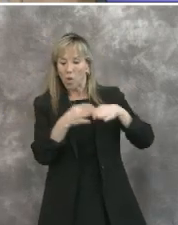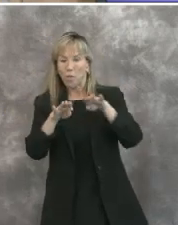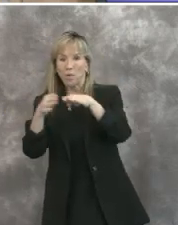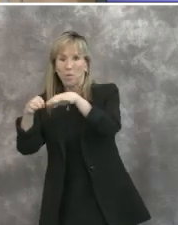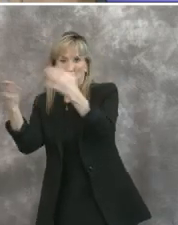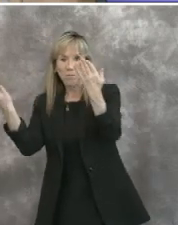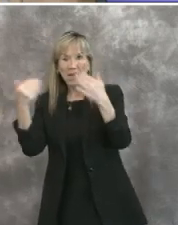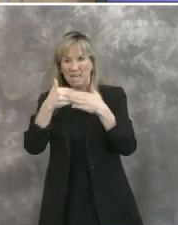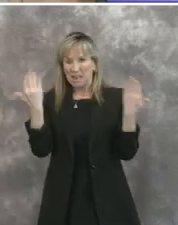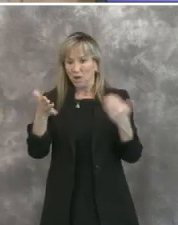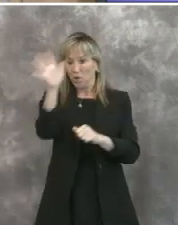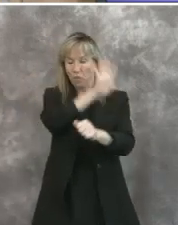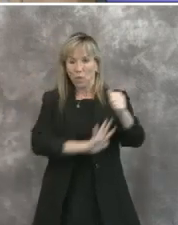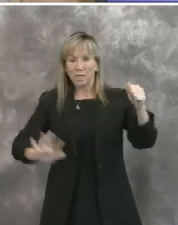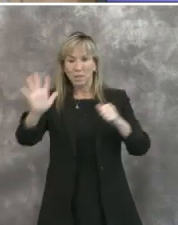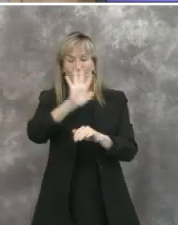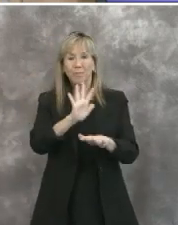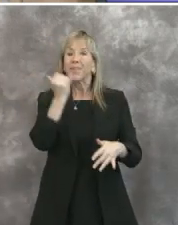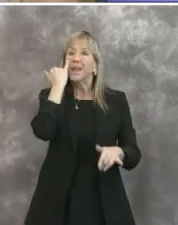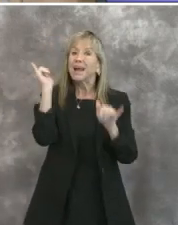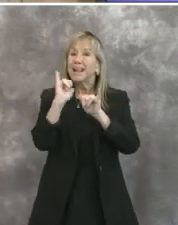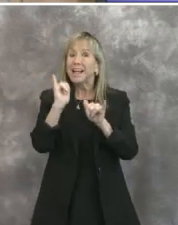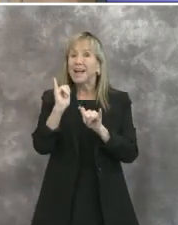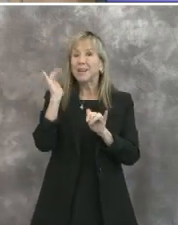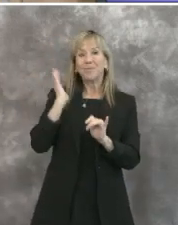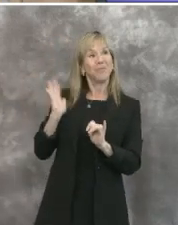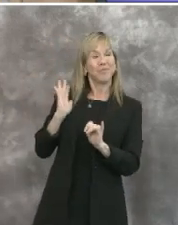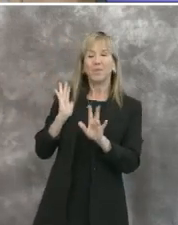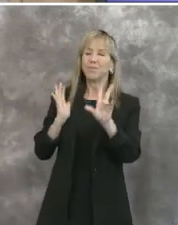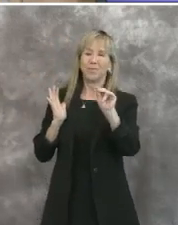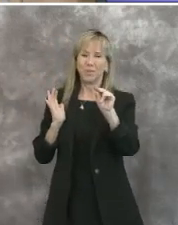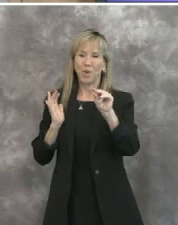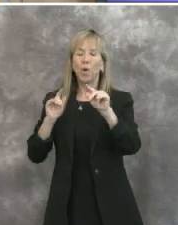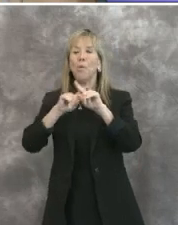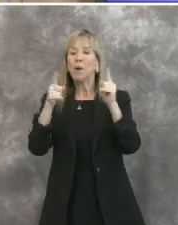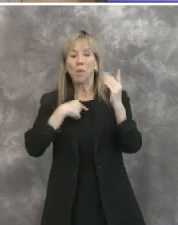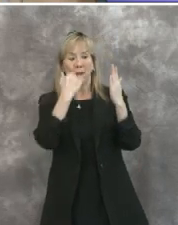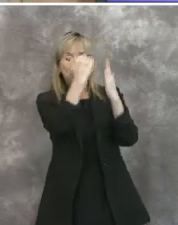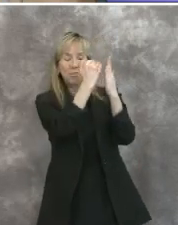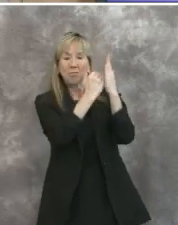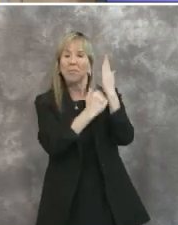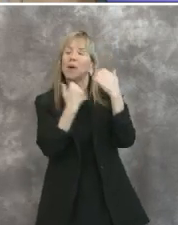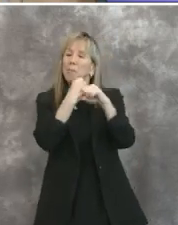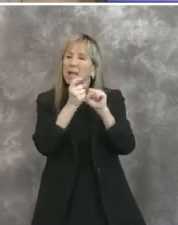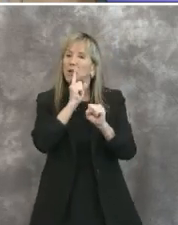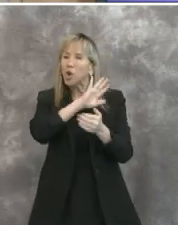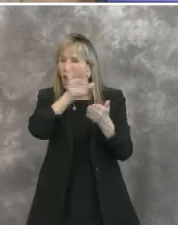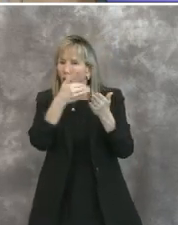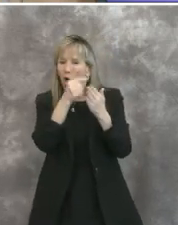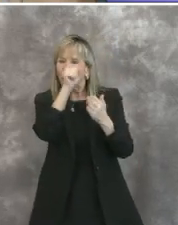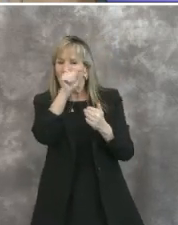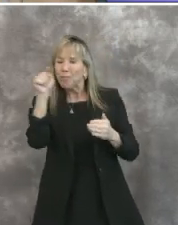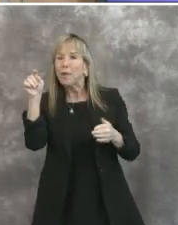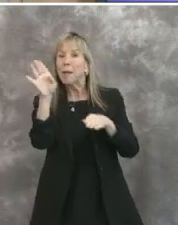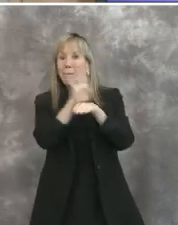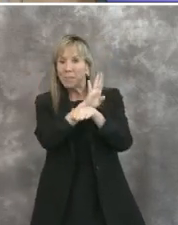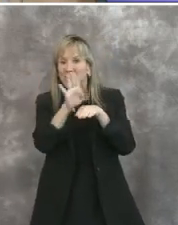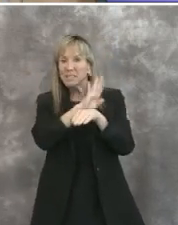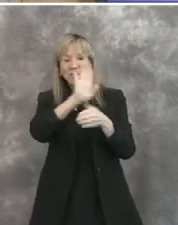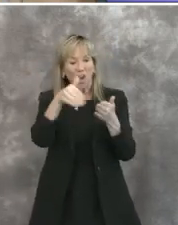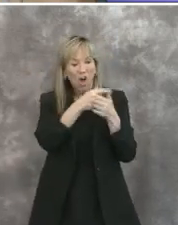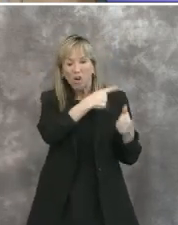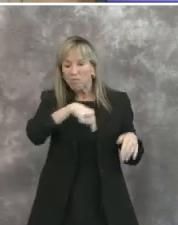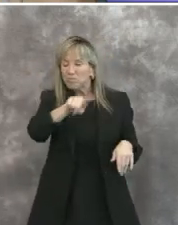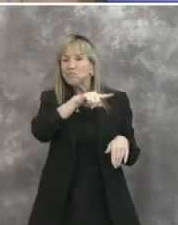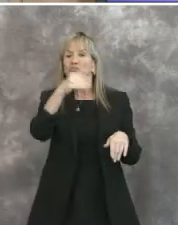We know it won't be business as usual, so this framework will ensure all of our local businesses and industries are prepared.